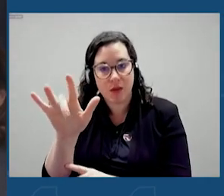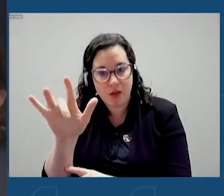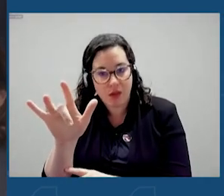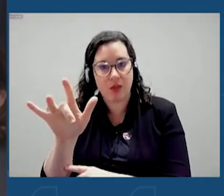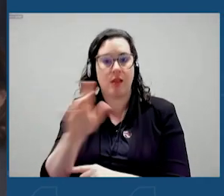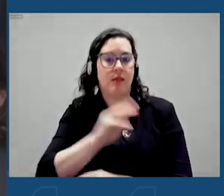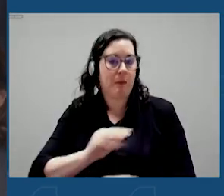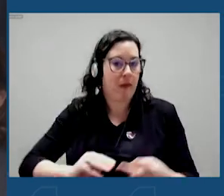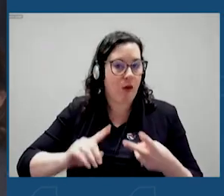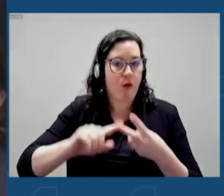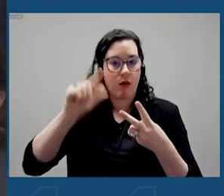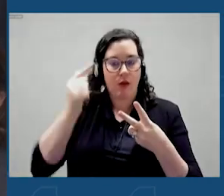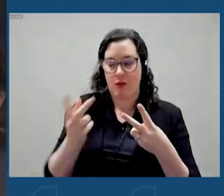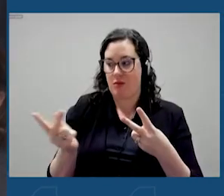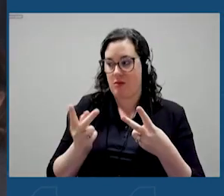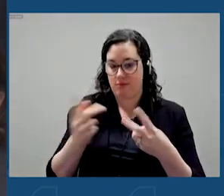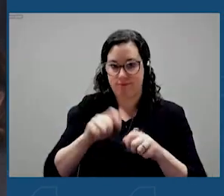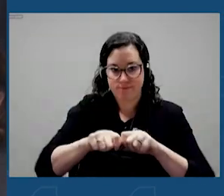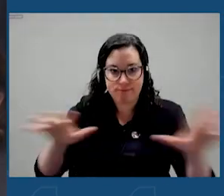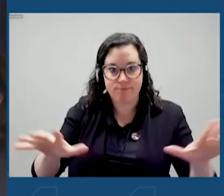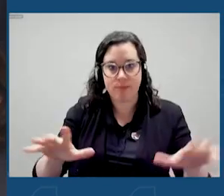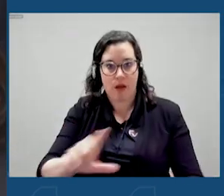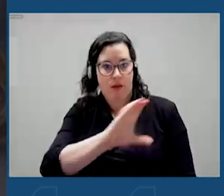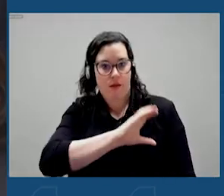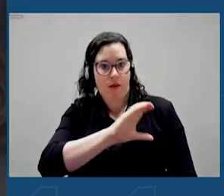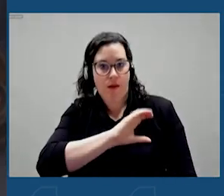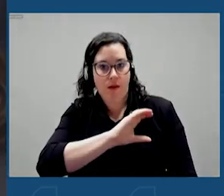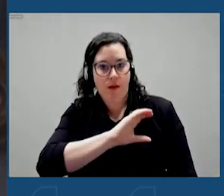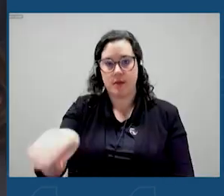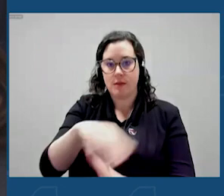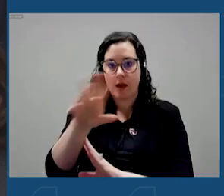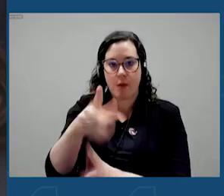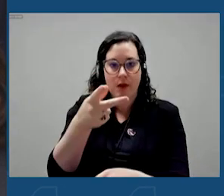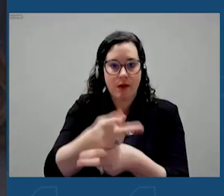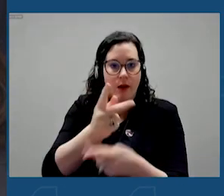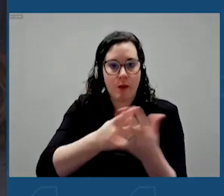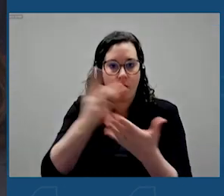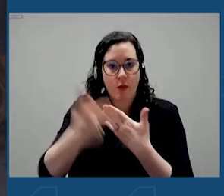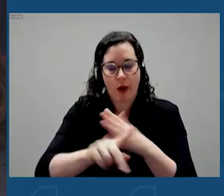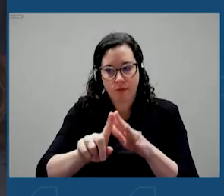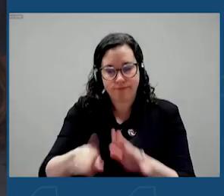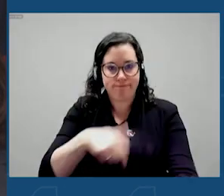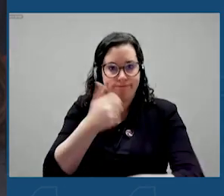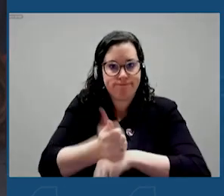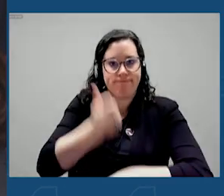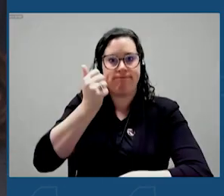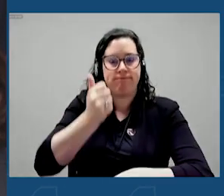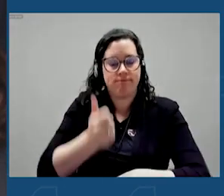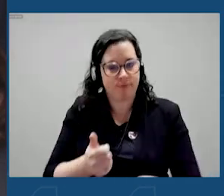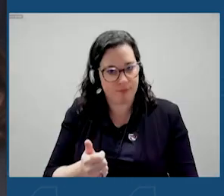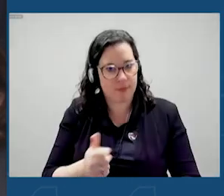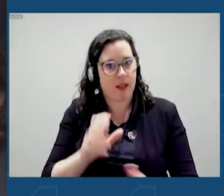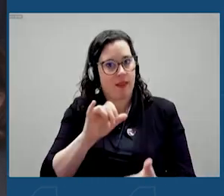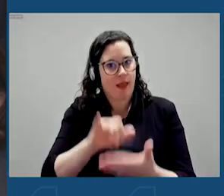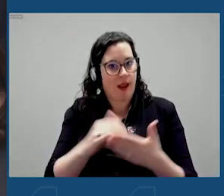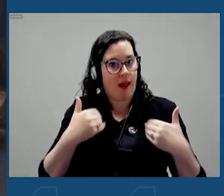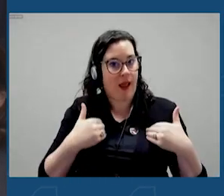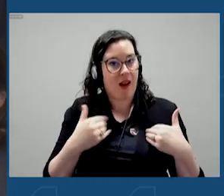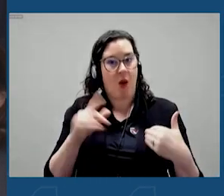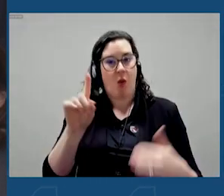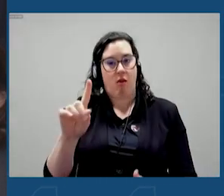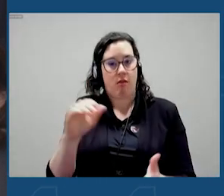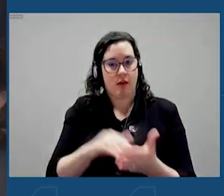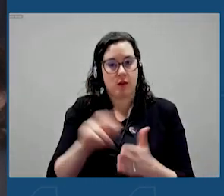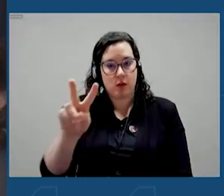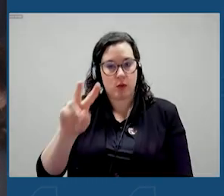the governor launched the Cops, Cameras, and Care program. This plan put upwards of 1,200 additional officers in the